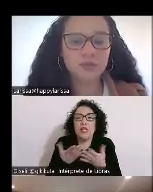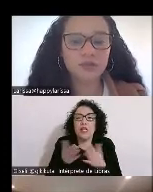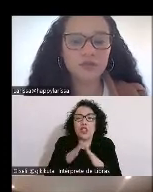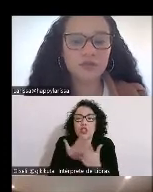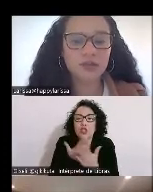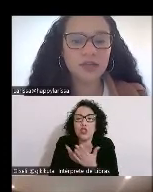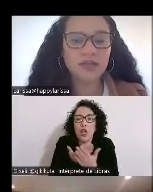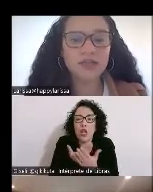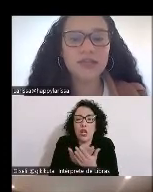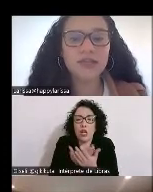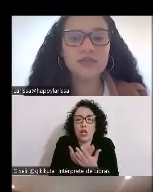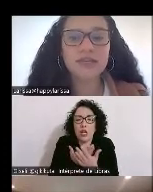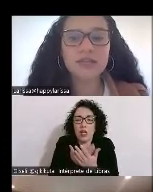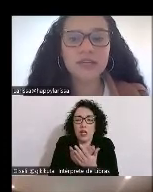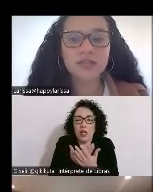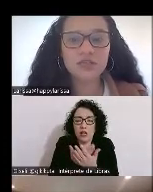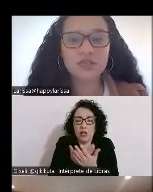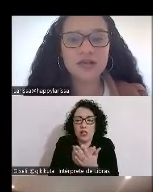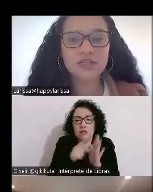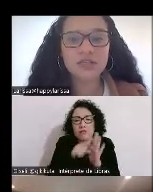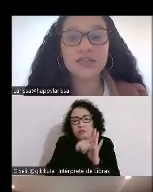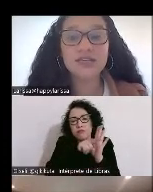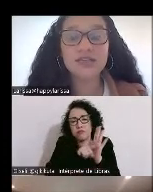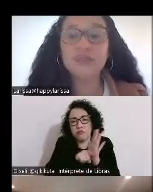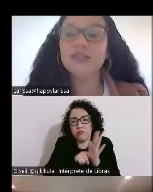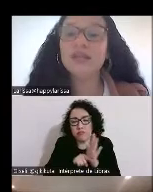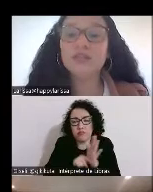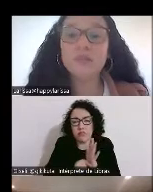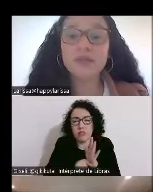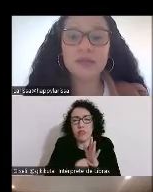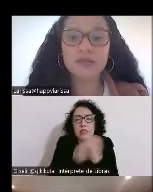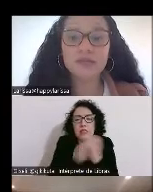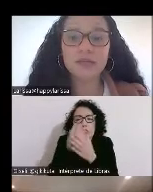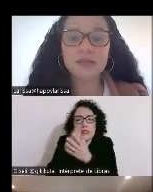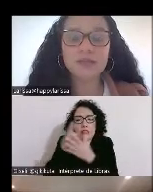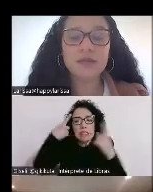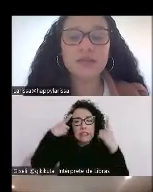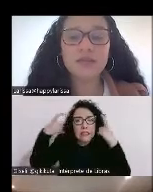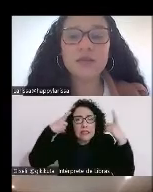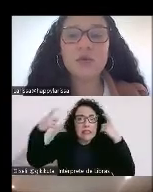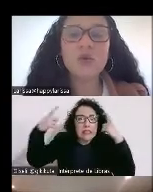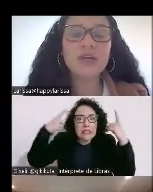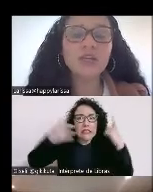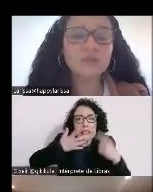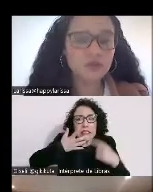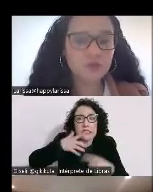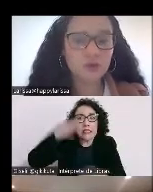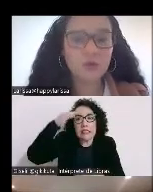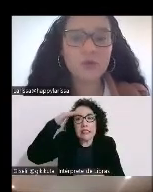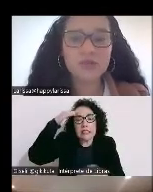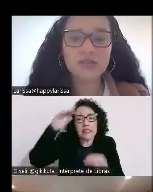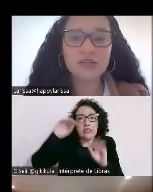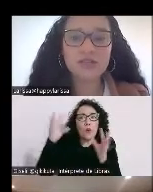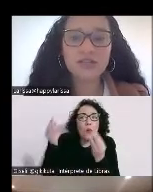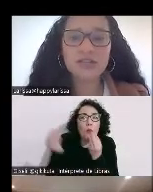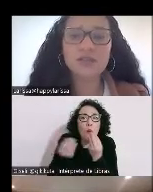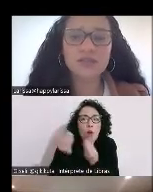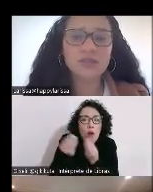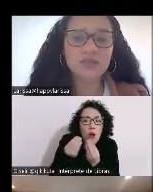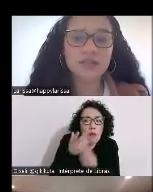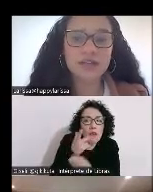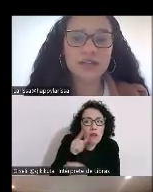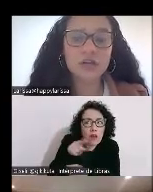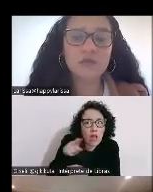todos podem ver, e que ele usa a criatividade e as habilidades de pensamento da criança para entender como eles funcionam, como essas crianças que têm